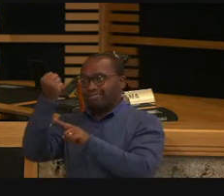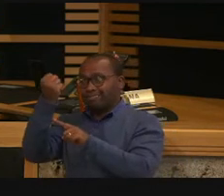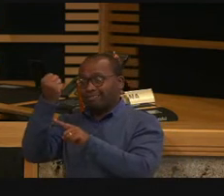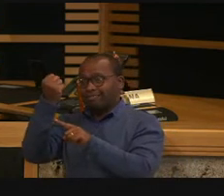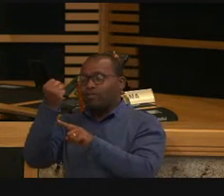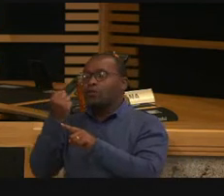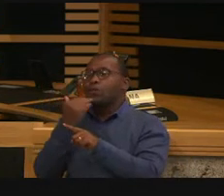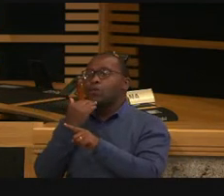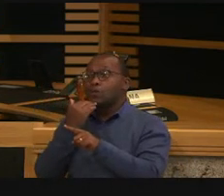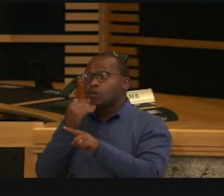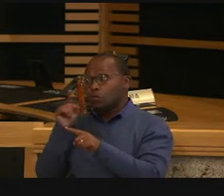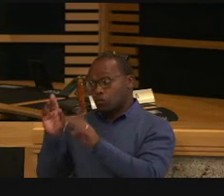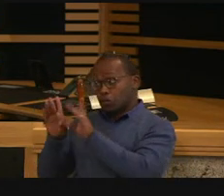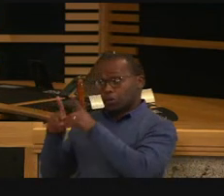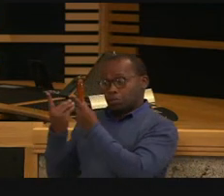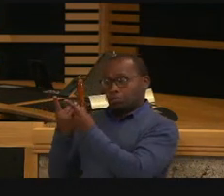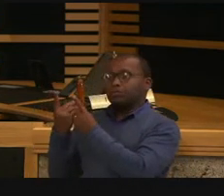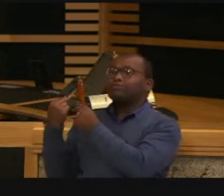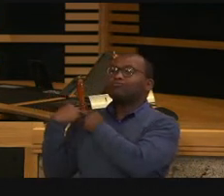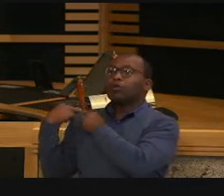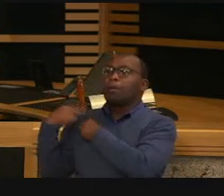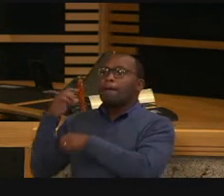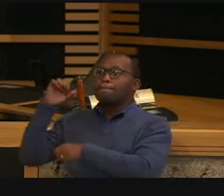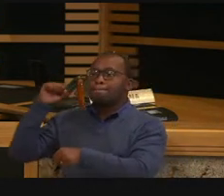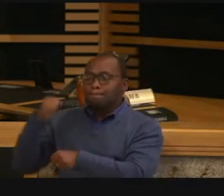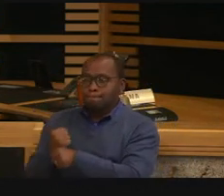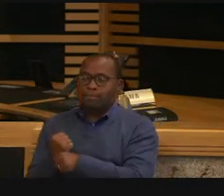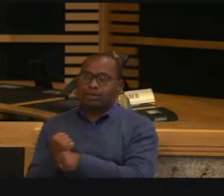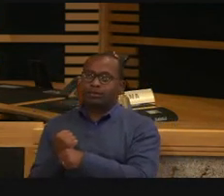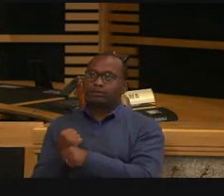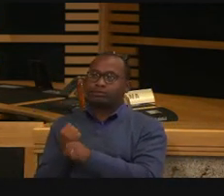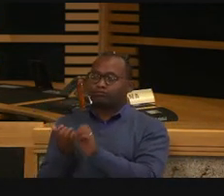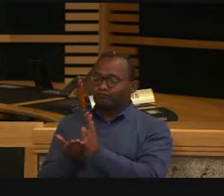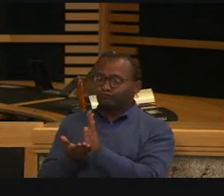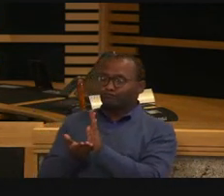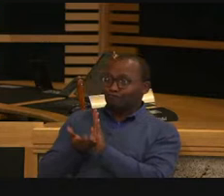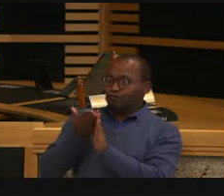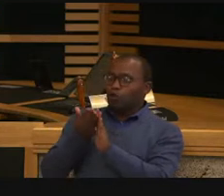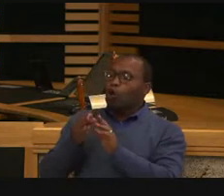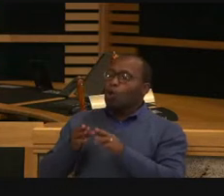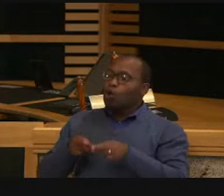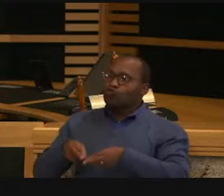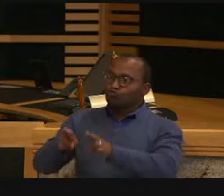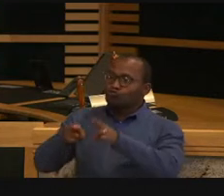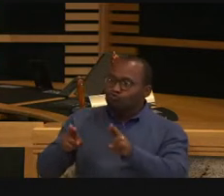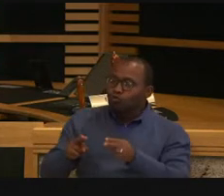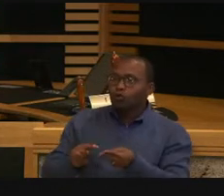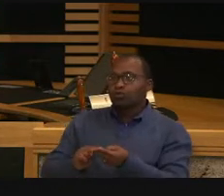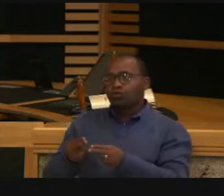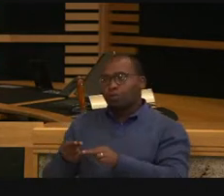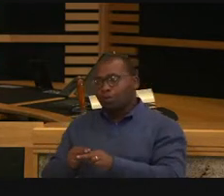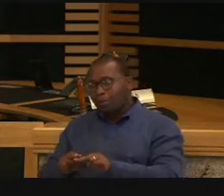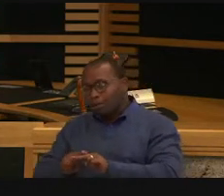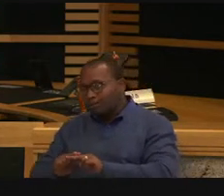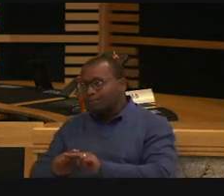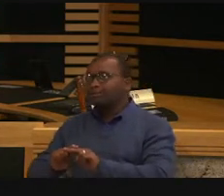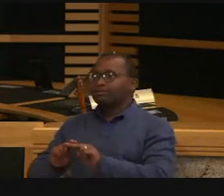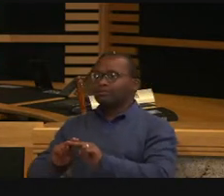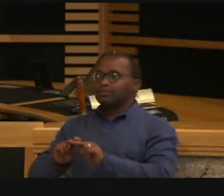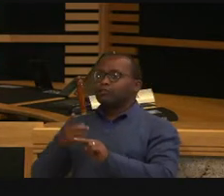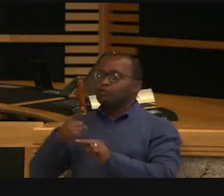for maximizing the contribution of roads and transport to the economic and social development goals of